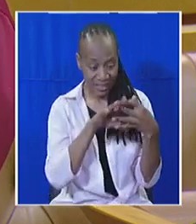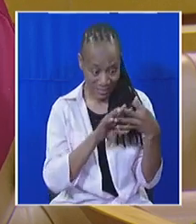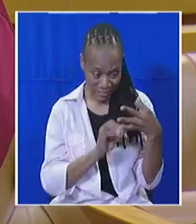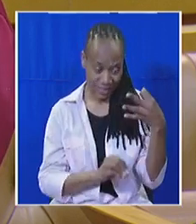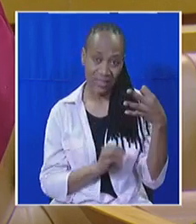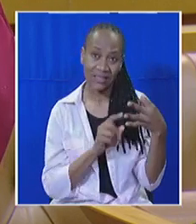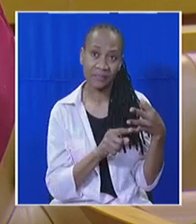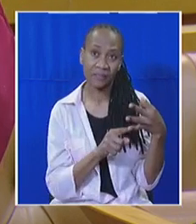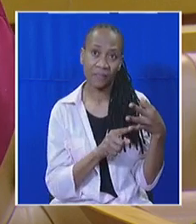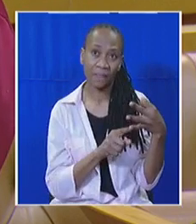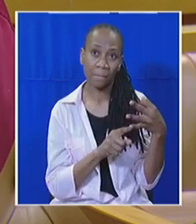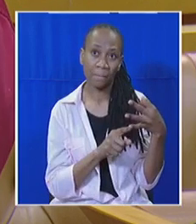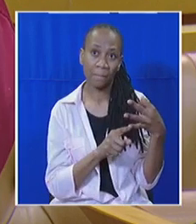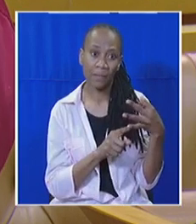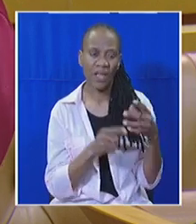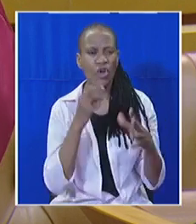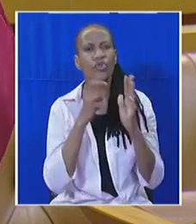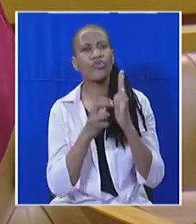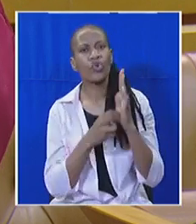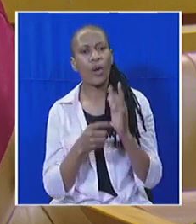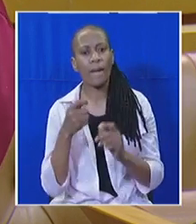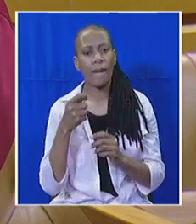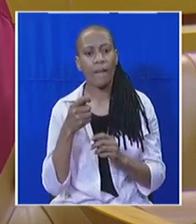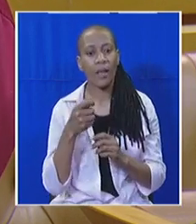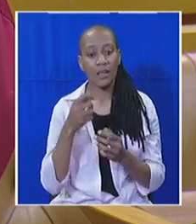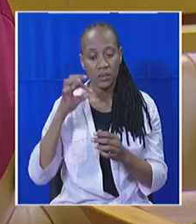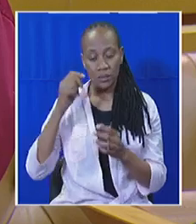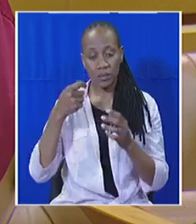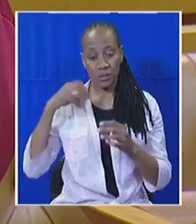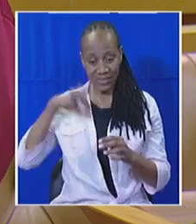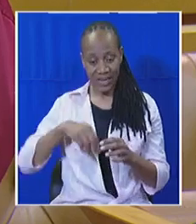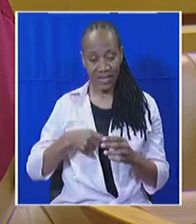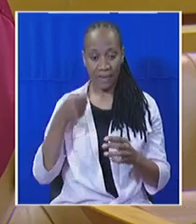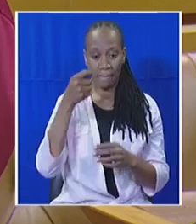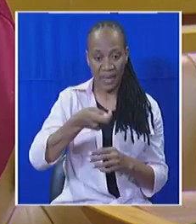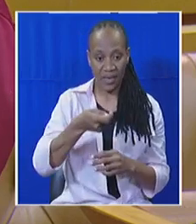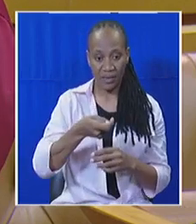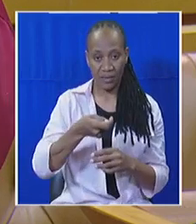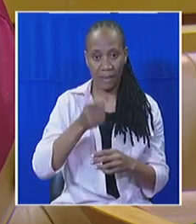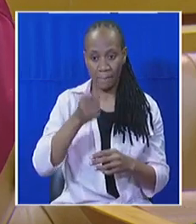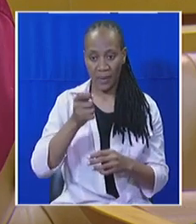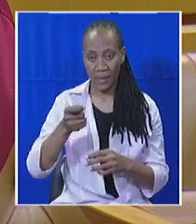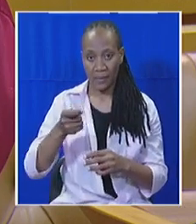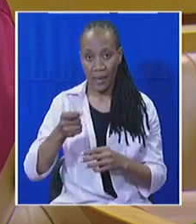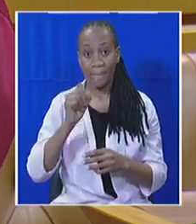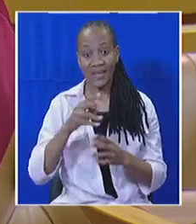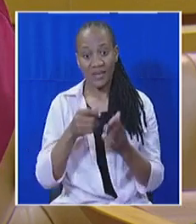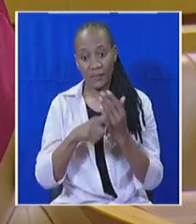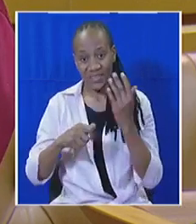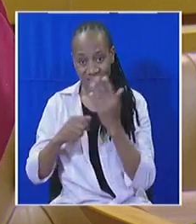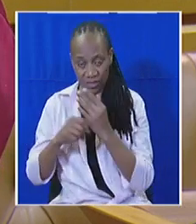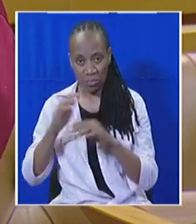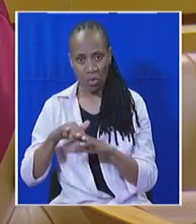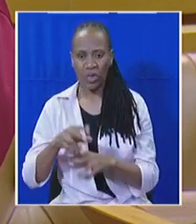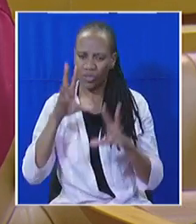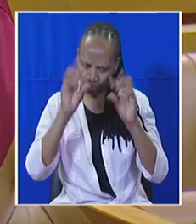the pay-as-you-earn principle and provide free quality education for all now. Finally,